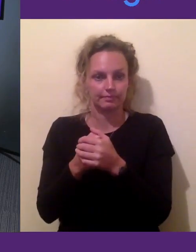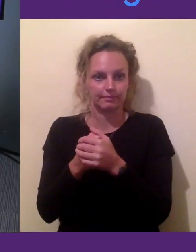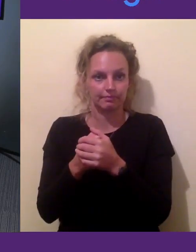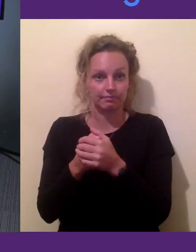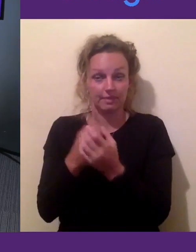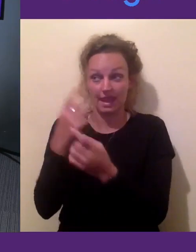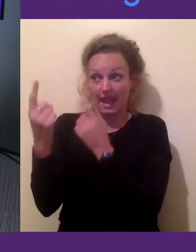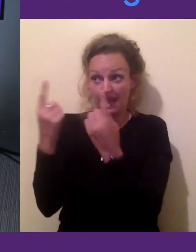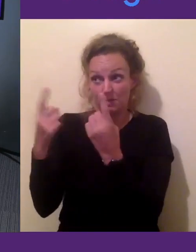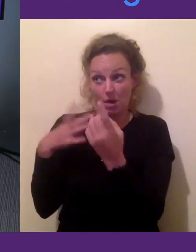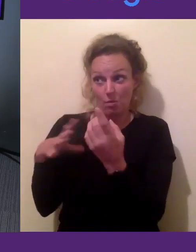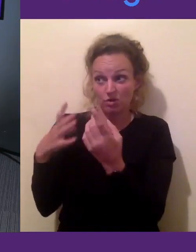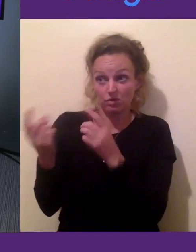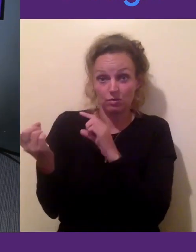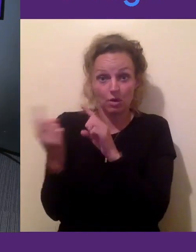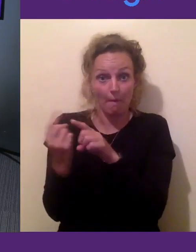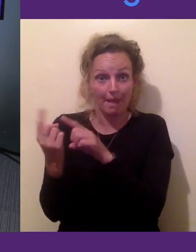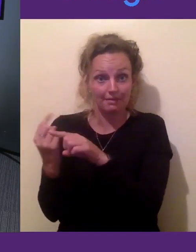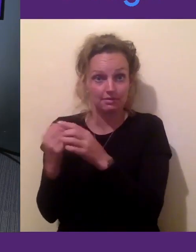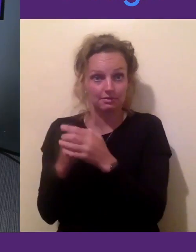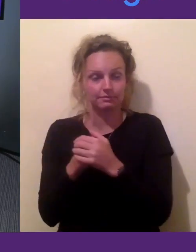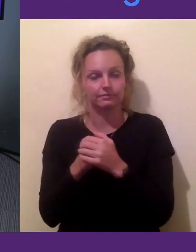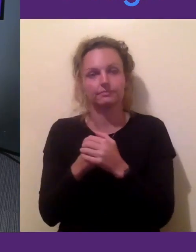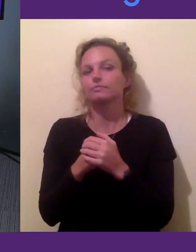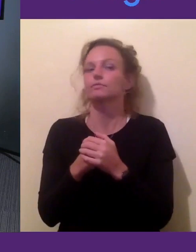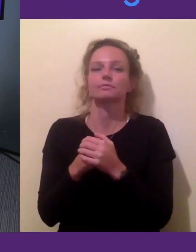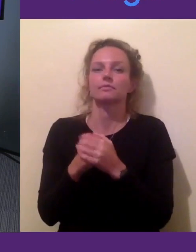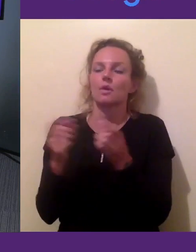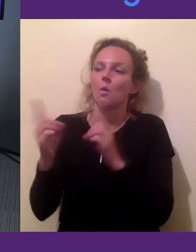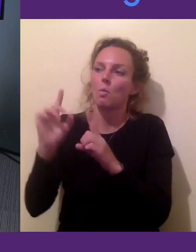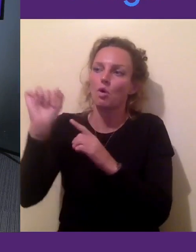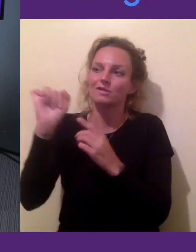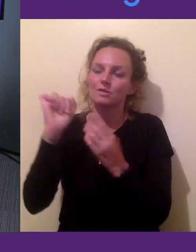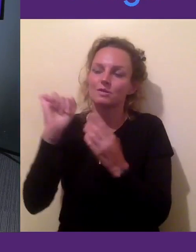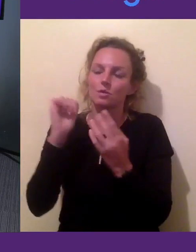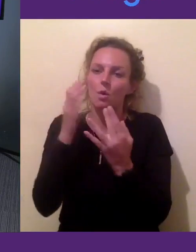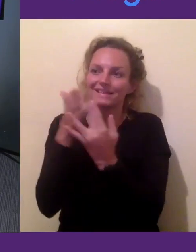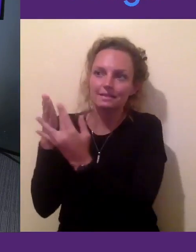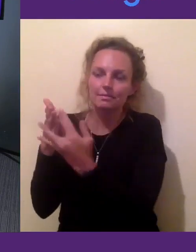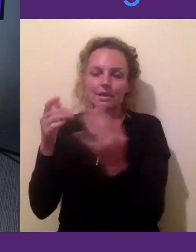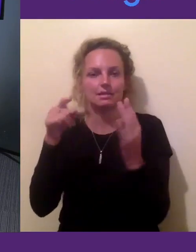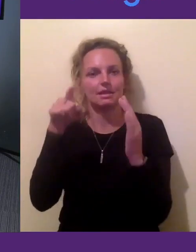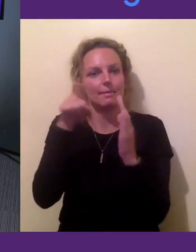that? What does your accessibility policy look like? What does it cover?